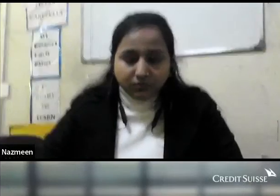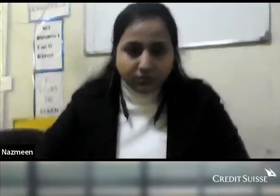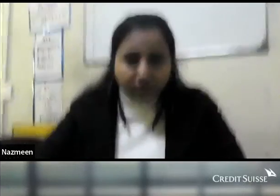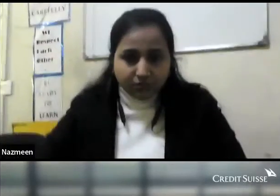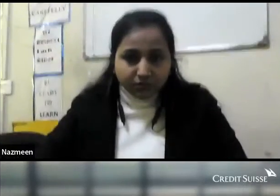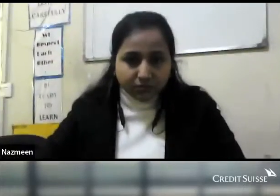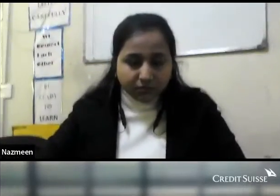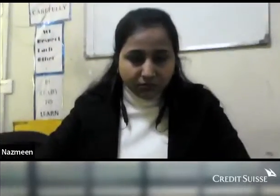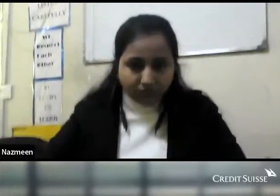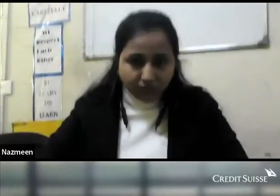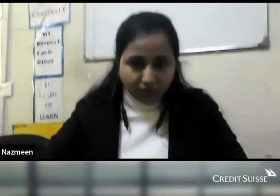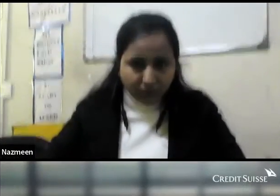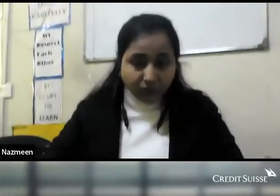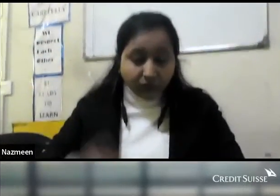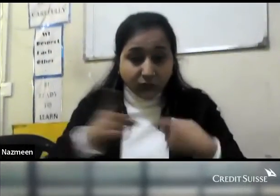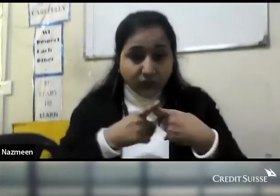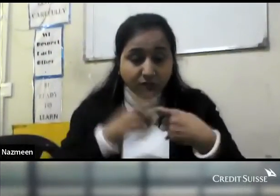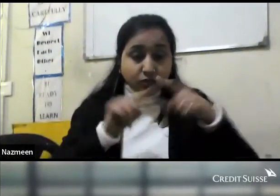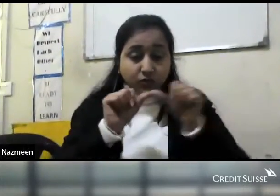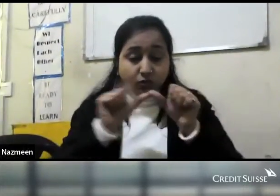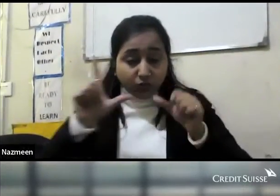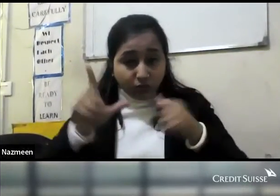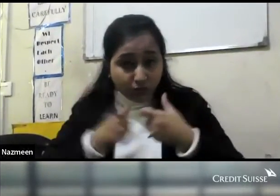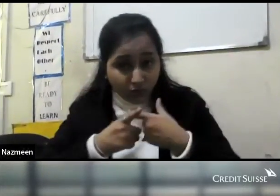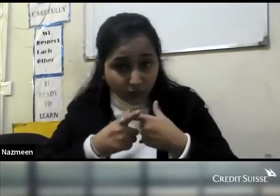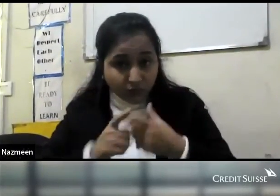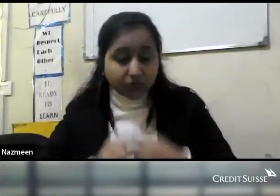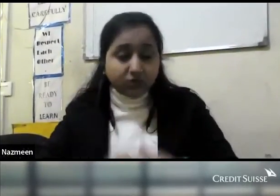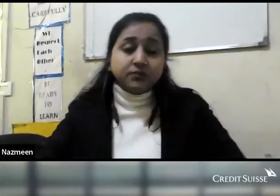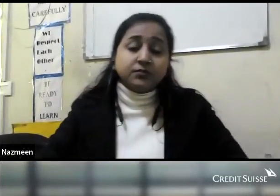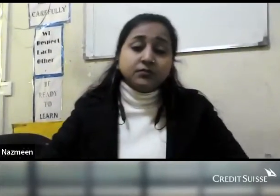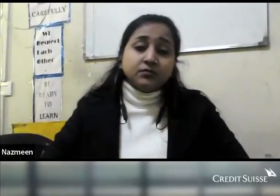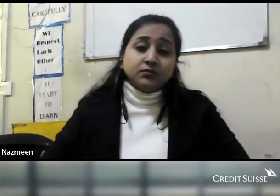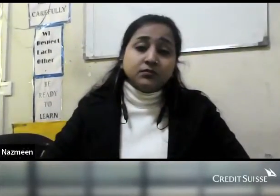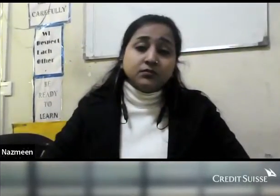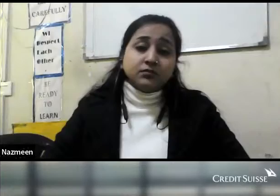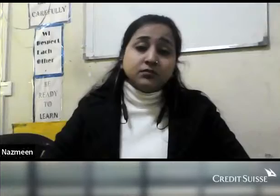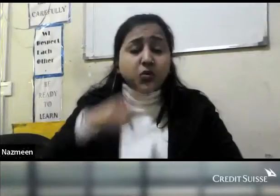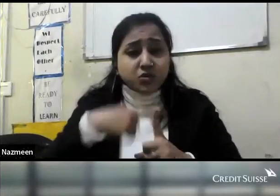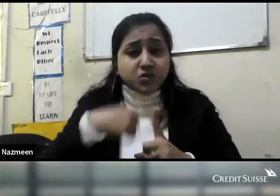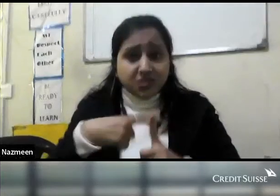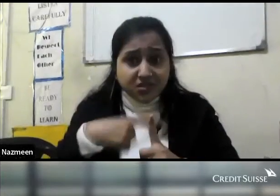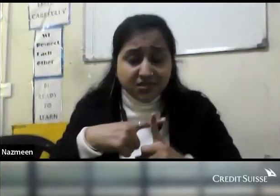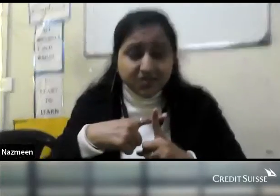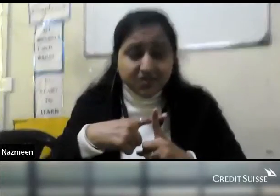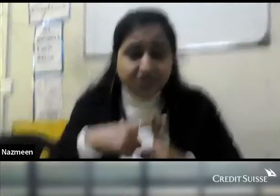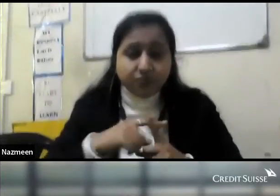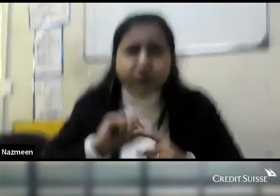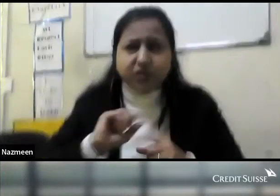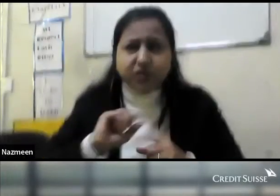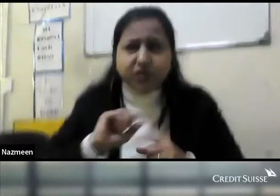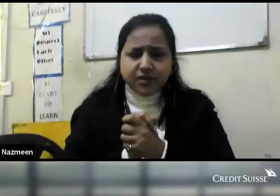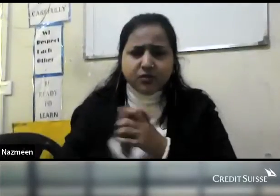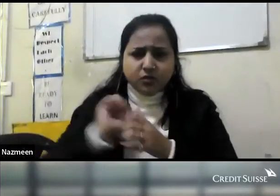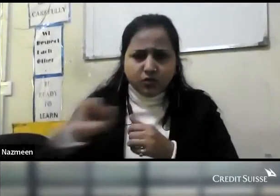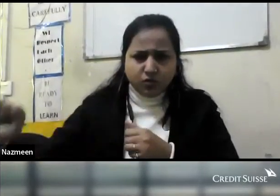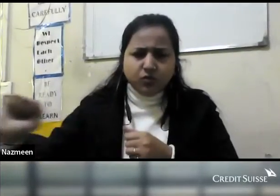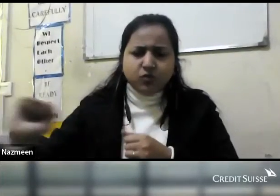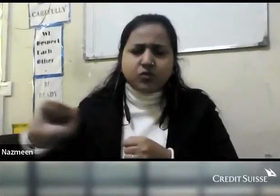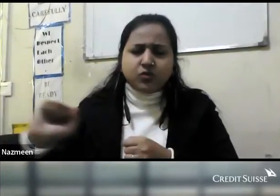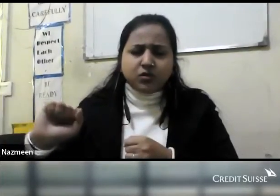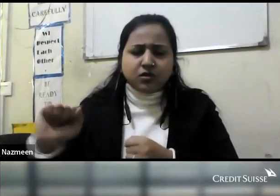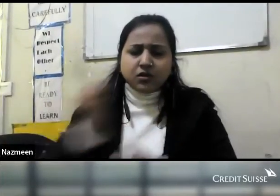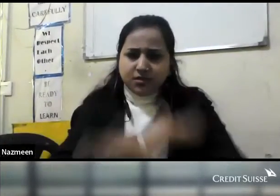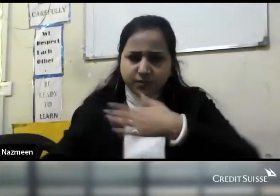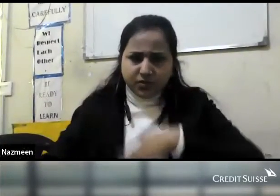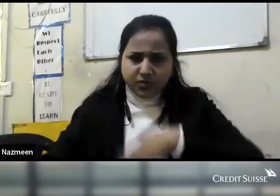look at Divyang in a very, very positive manner. The CSR policy philosophy, and